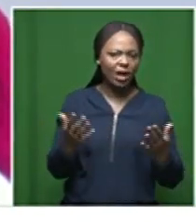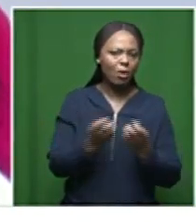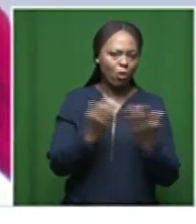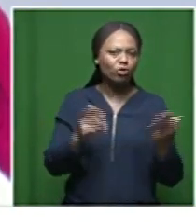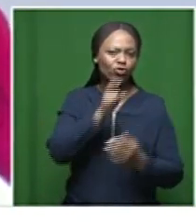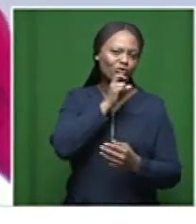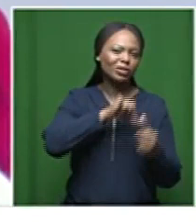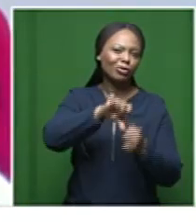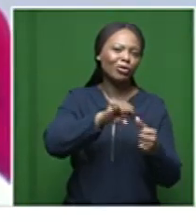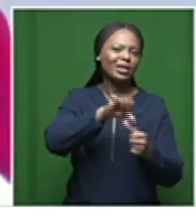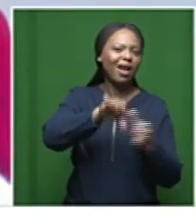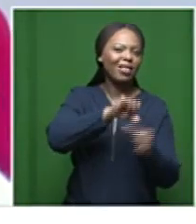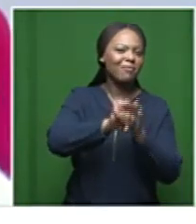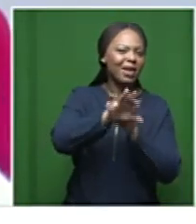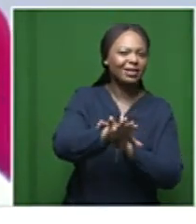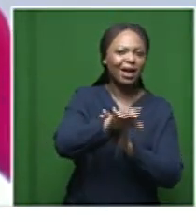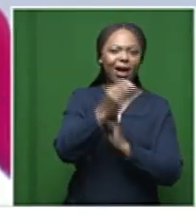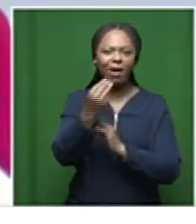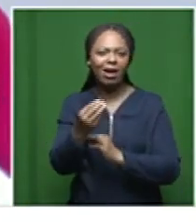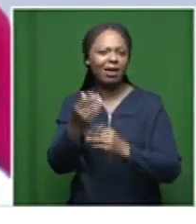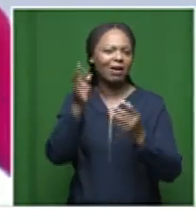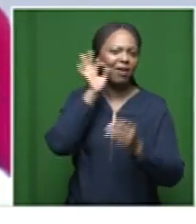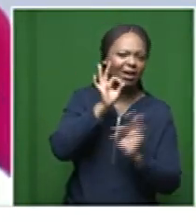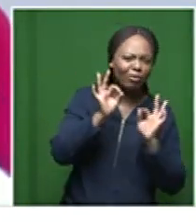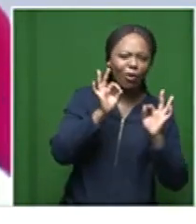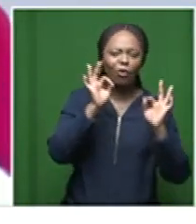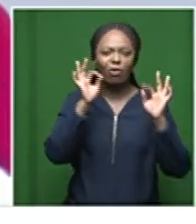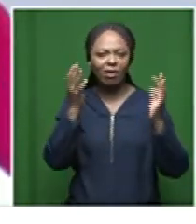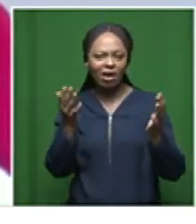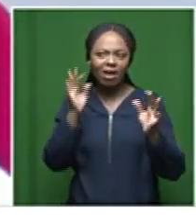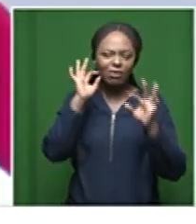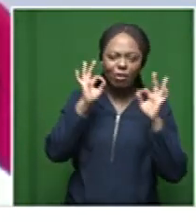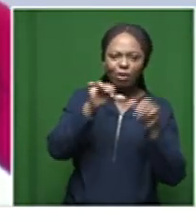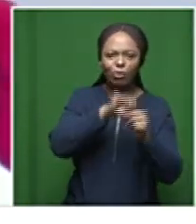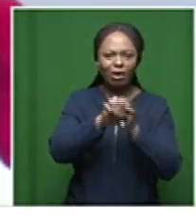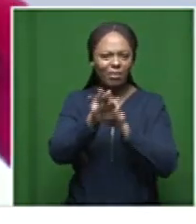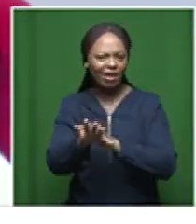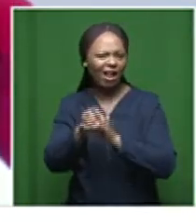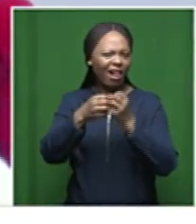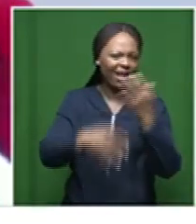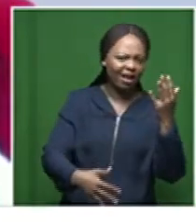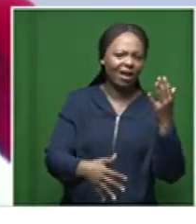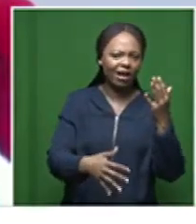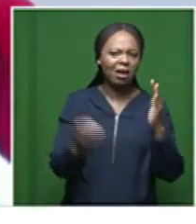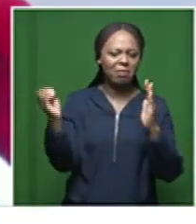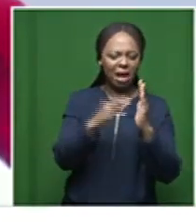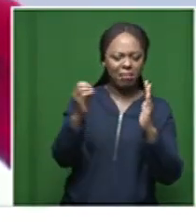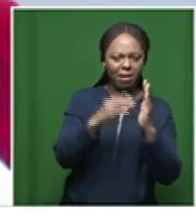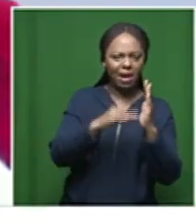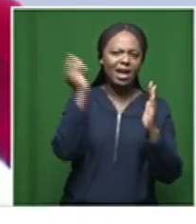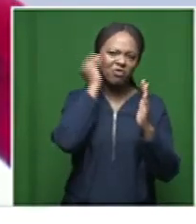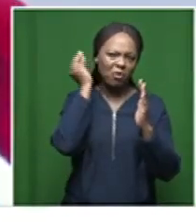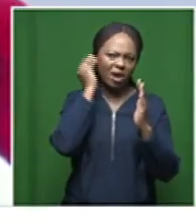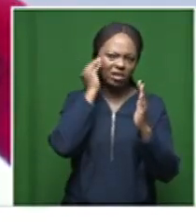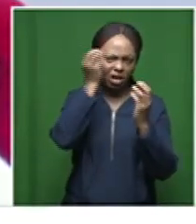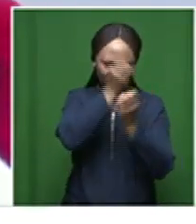we have awareness campaigns that we post on our different social media platforms where we feel that this is one of the areas where